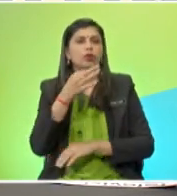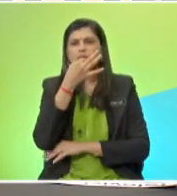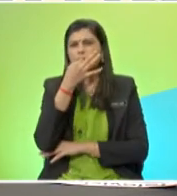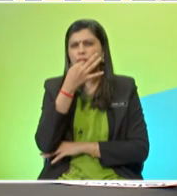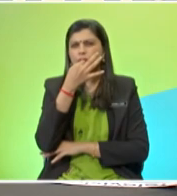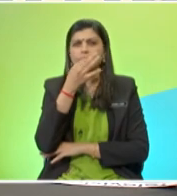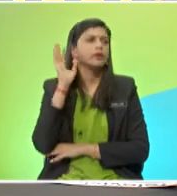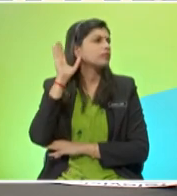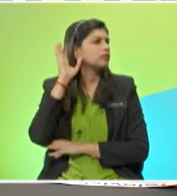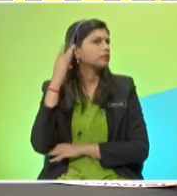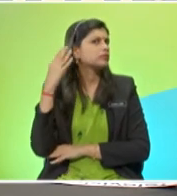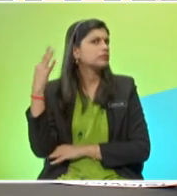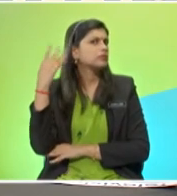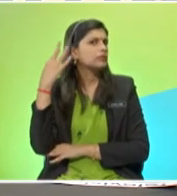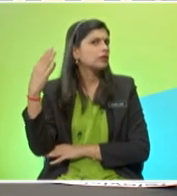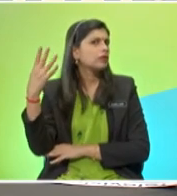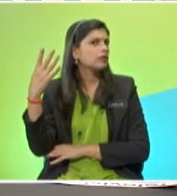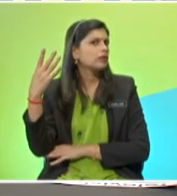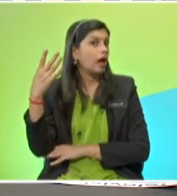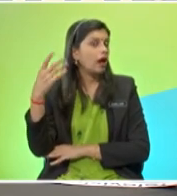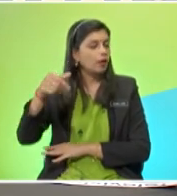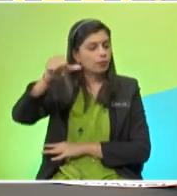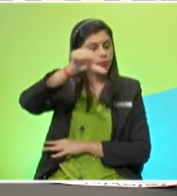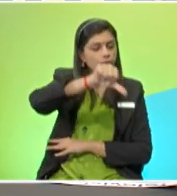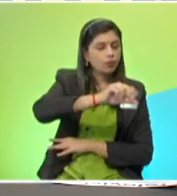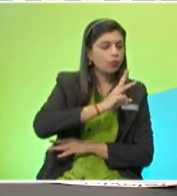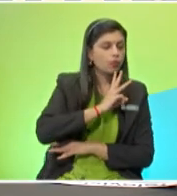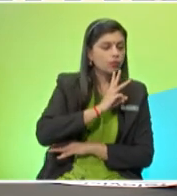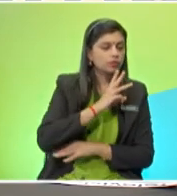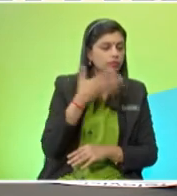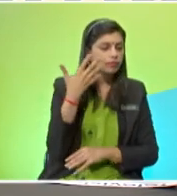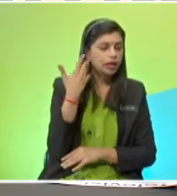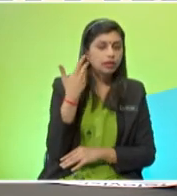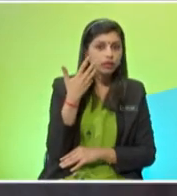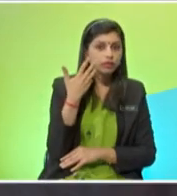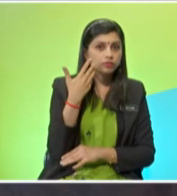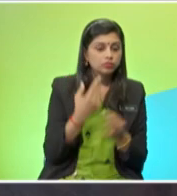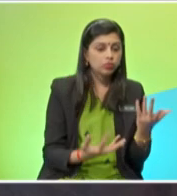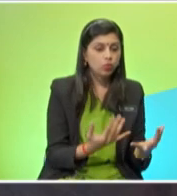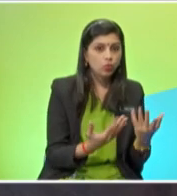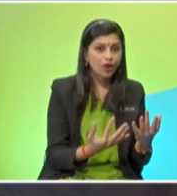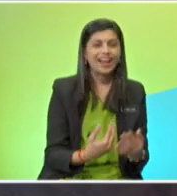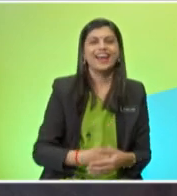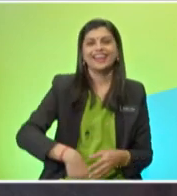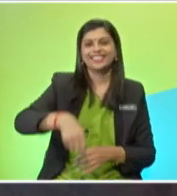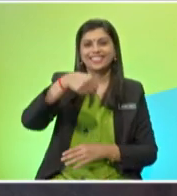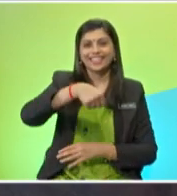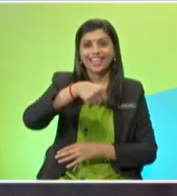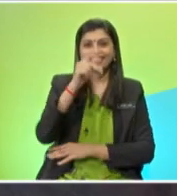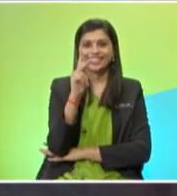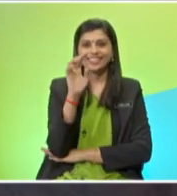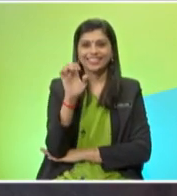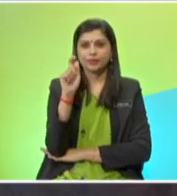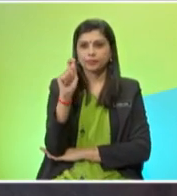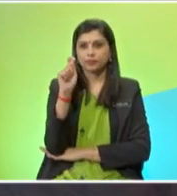Is that how it sounds? Yes. And water boils. It could be a kettle. Is that a kettle? Yes, you're right,